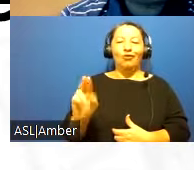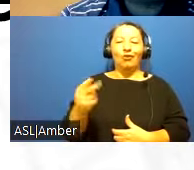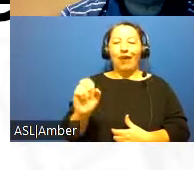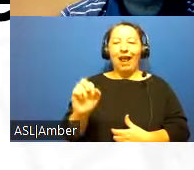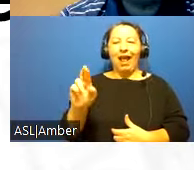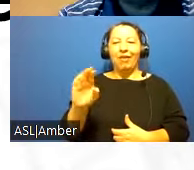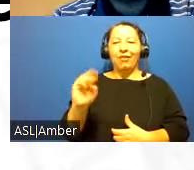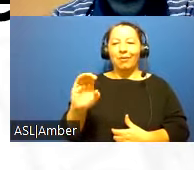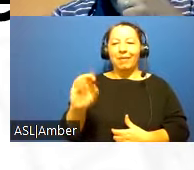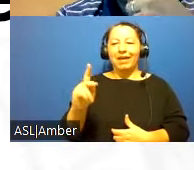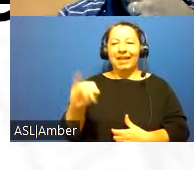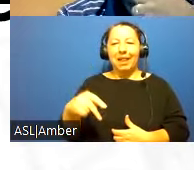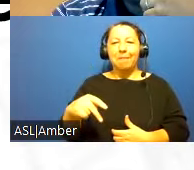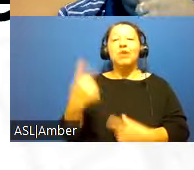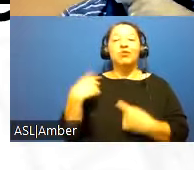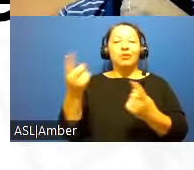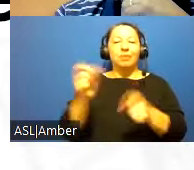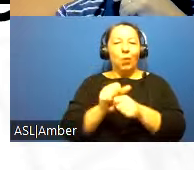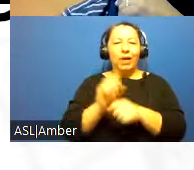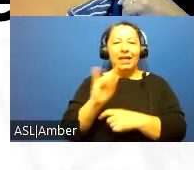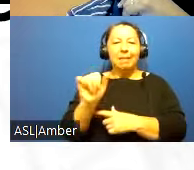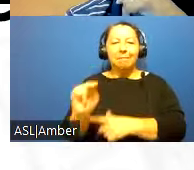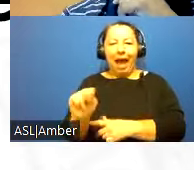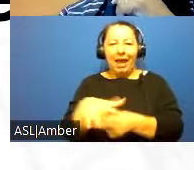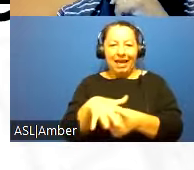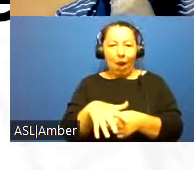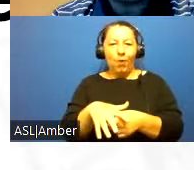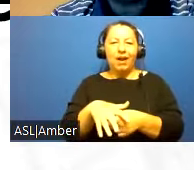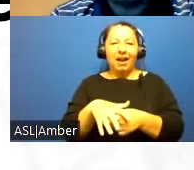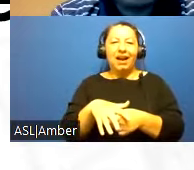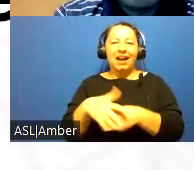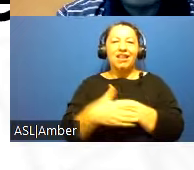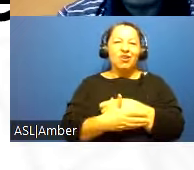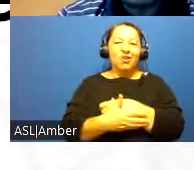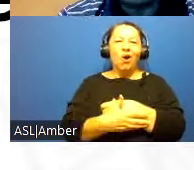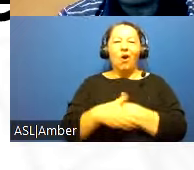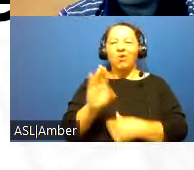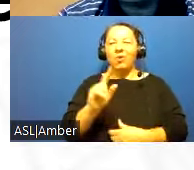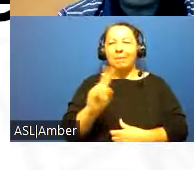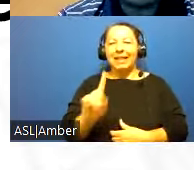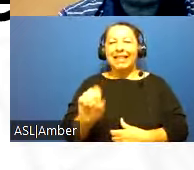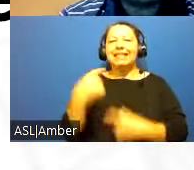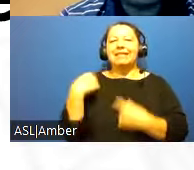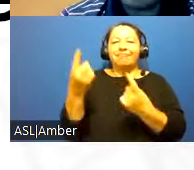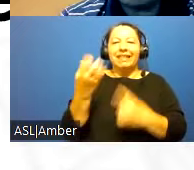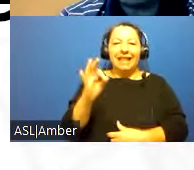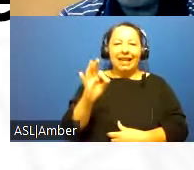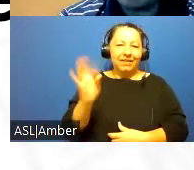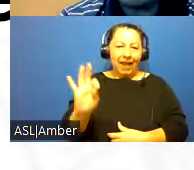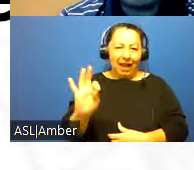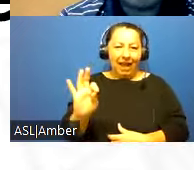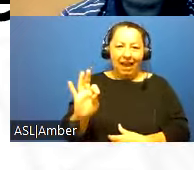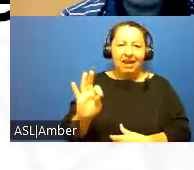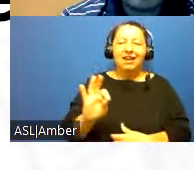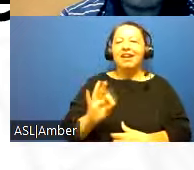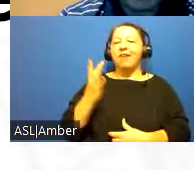has been working in the Maya area and in Belize since about 1979. Her work has focused on the ancient